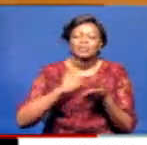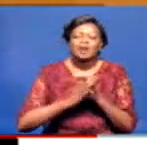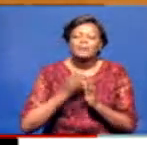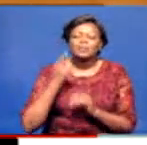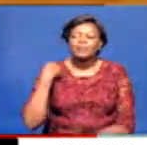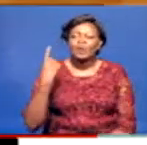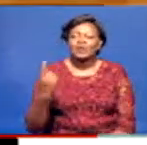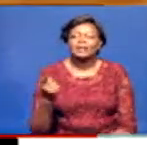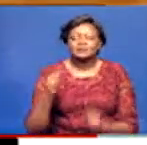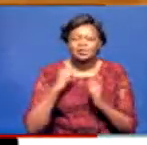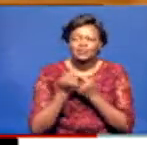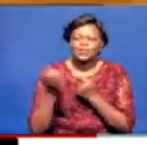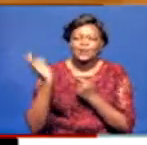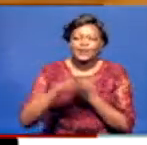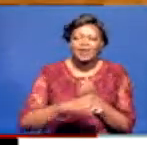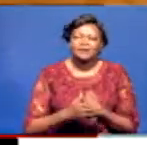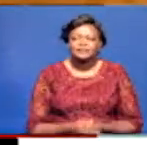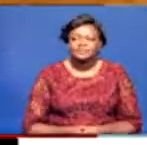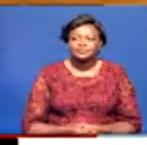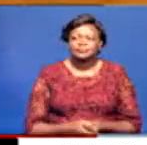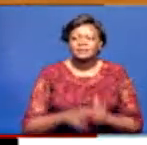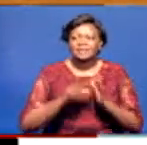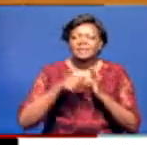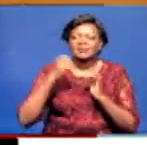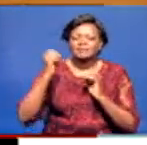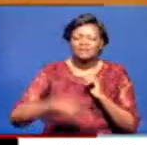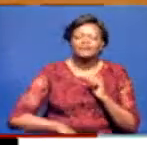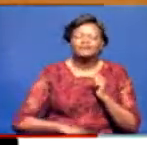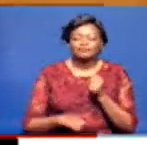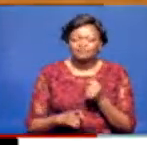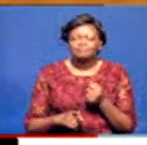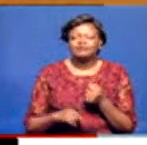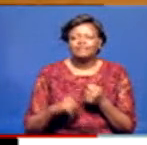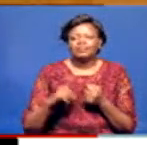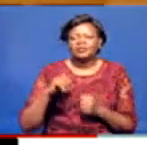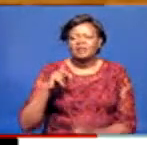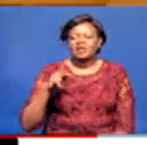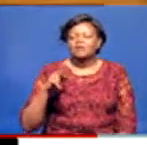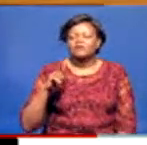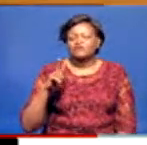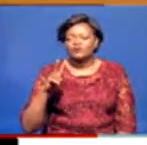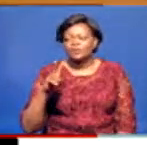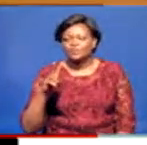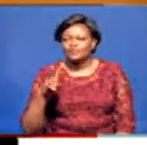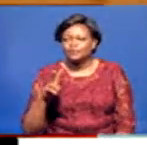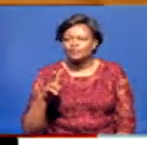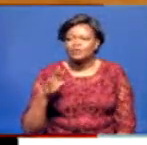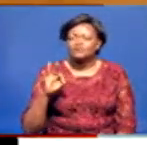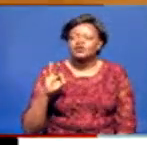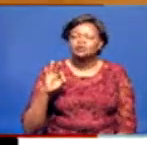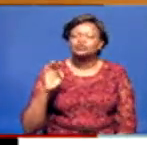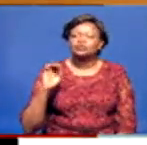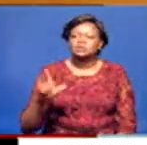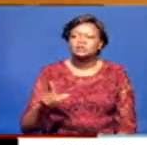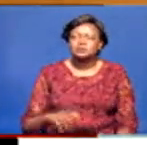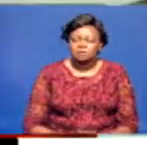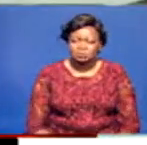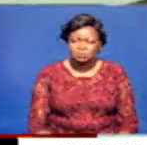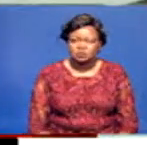will be back in action later this month for the sixth leg of the Kenya Volleyball Federation League.